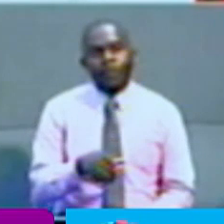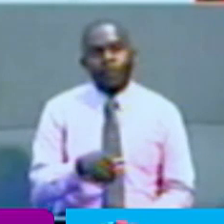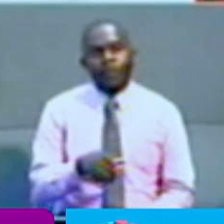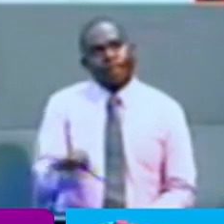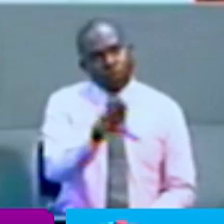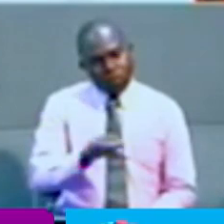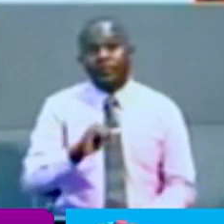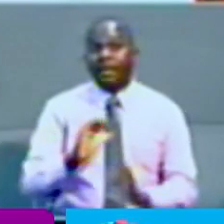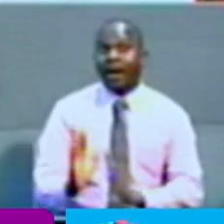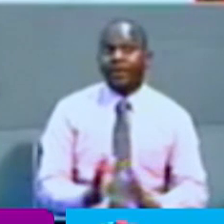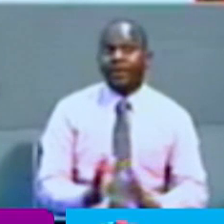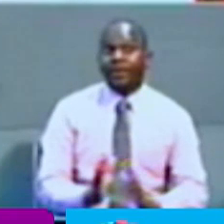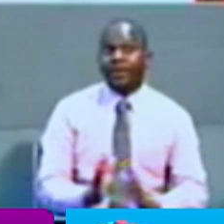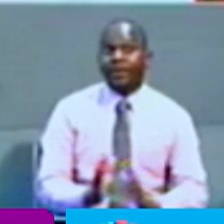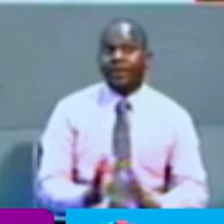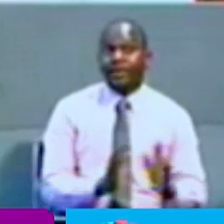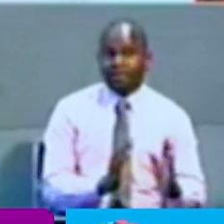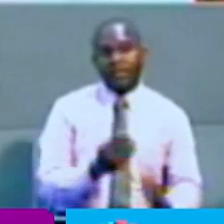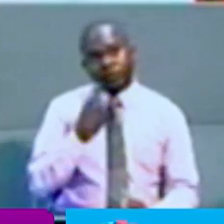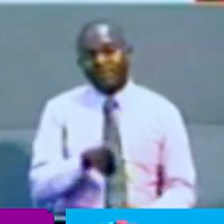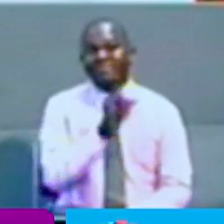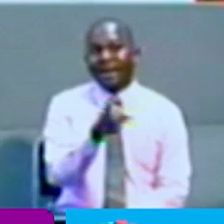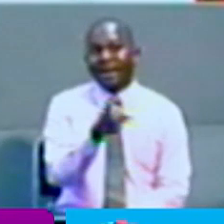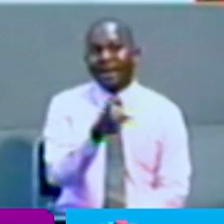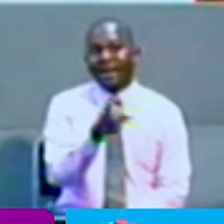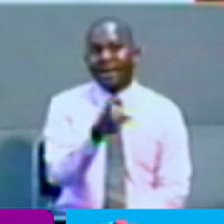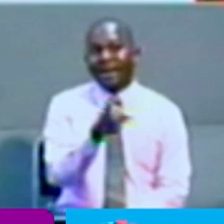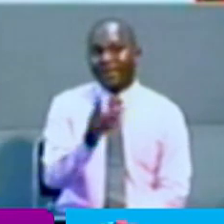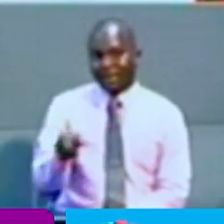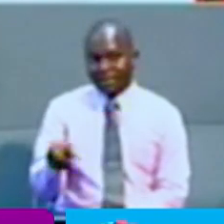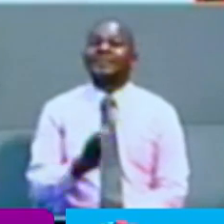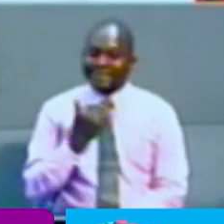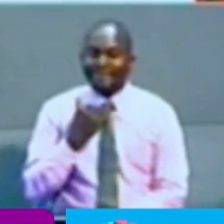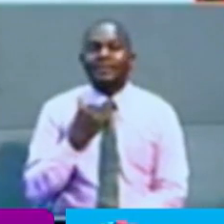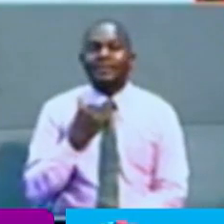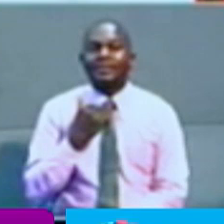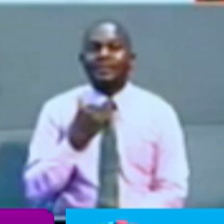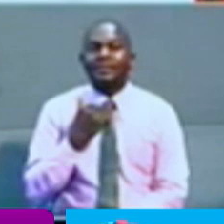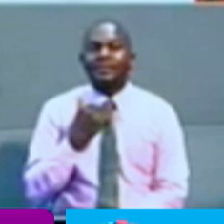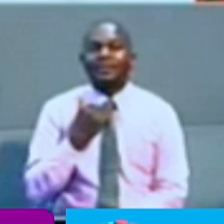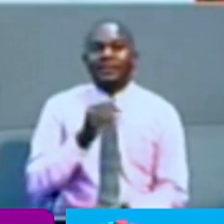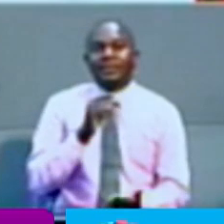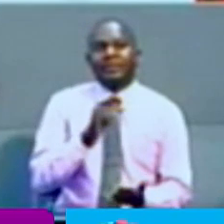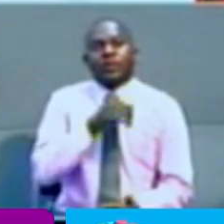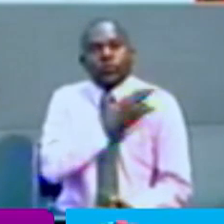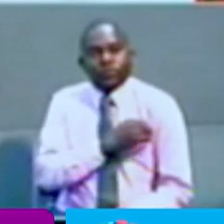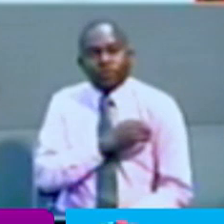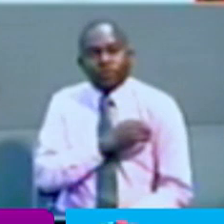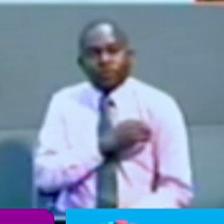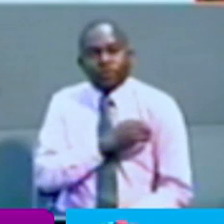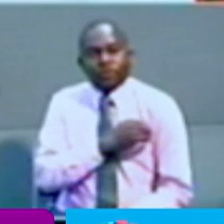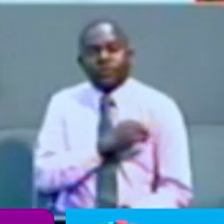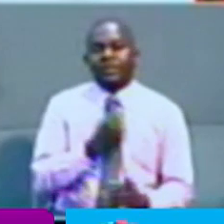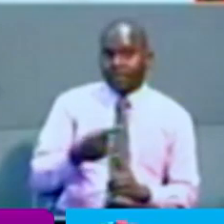the necessary arrangements to ensure all individuals that require medical care and medical evacuation in Kampala